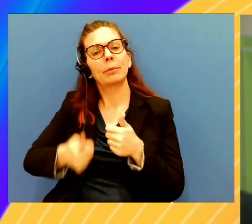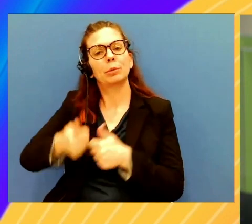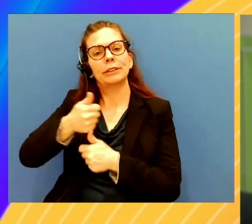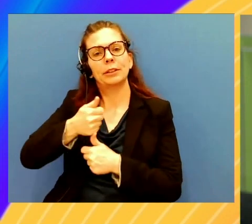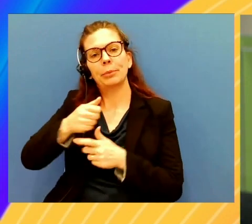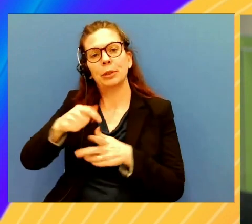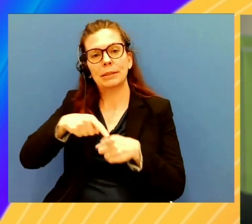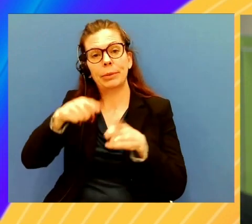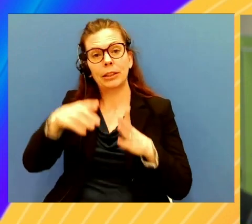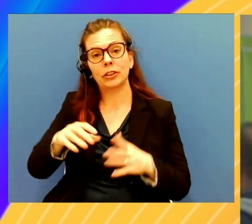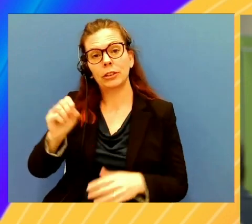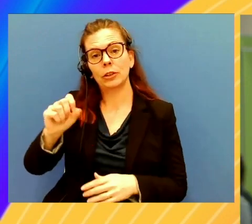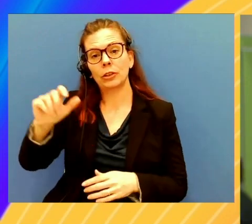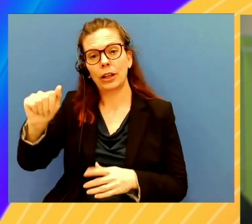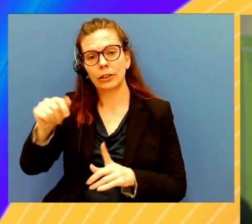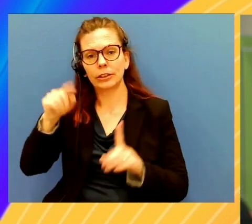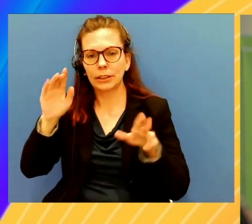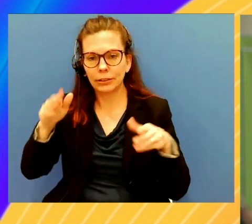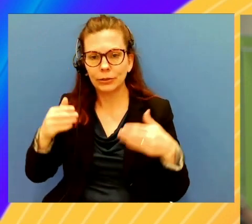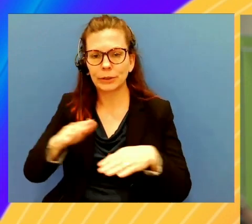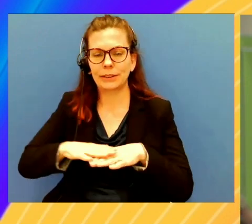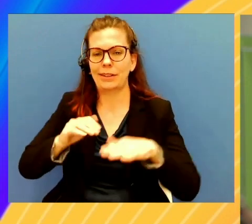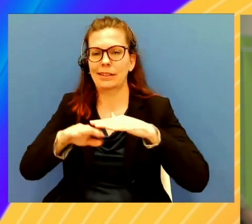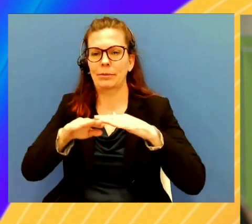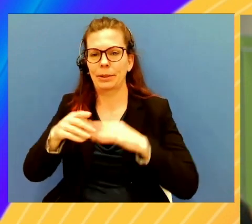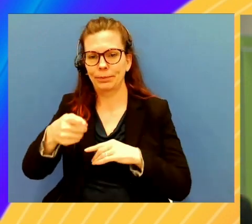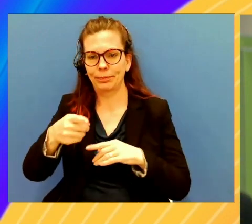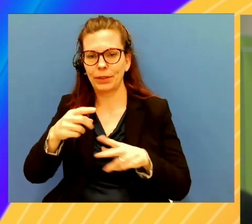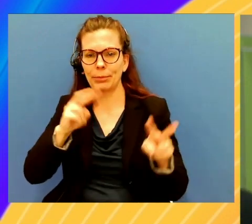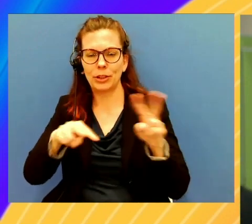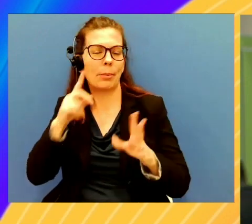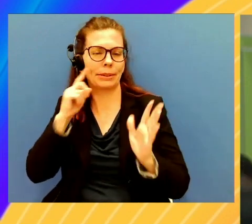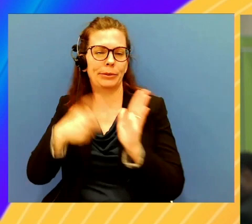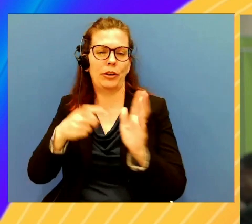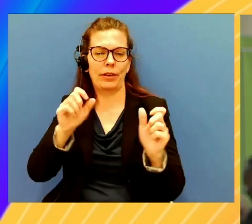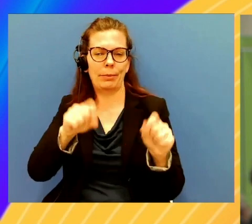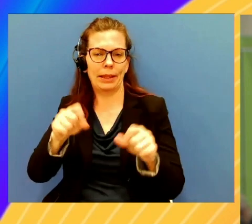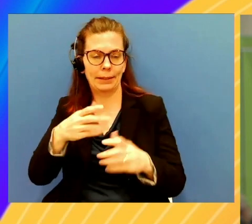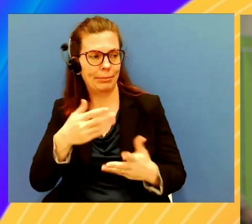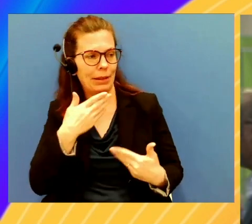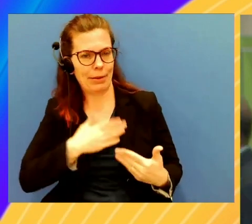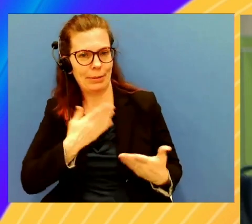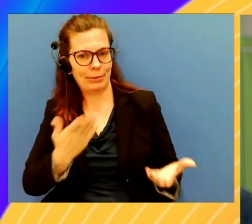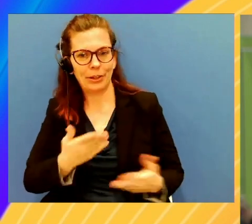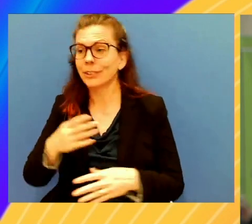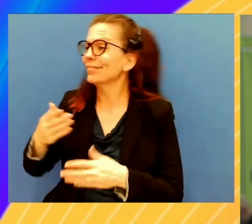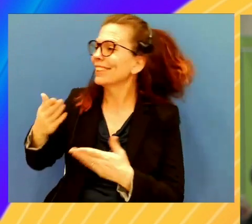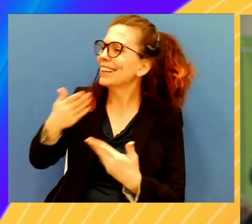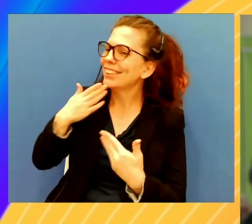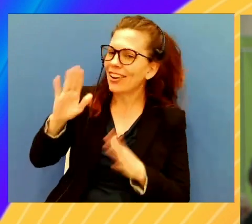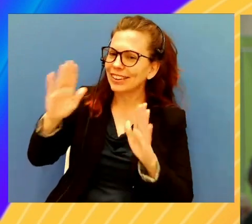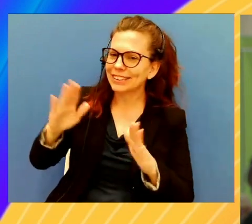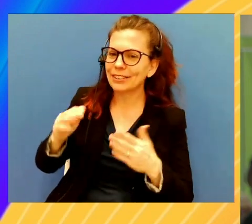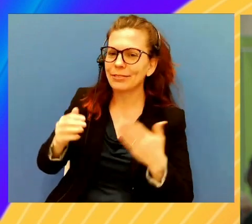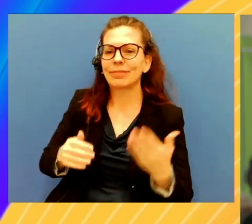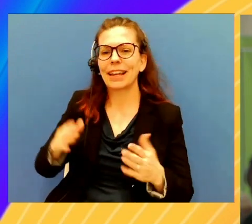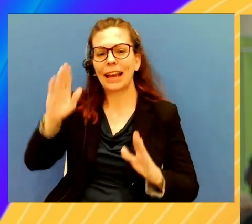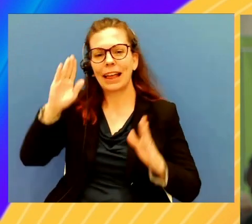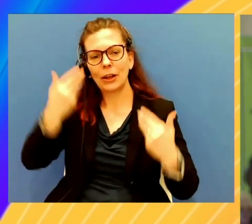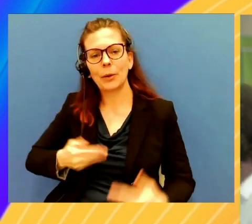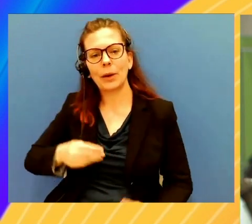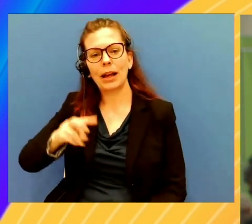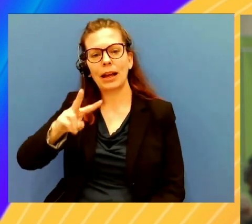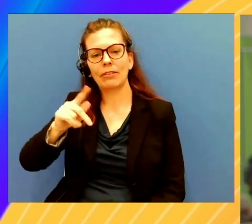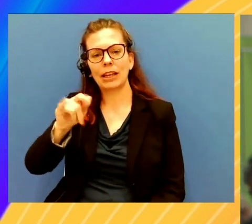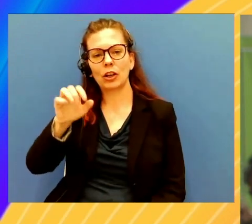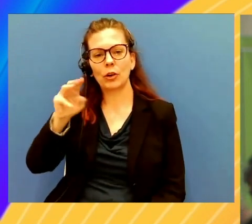solution architect and I focus on observability. Glad to be here. Awesome. Vikram? Hey folks, thanks for having us. My name is Vikram